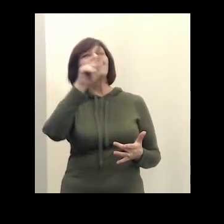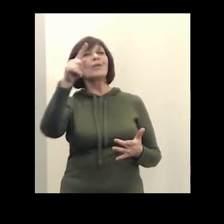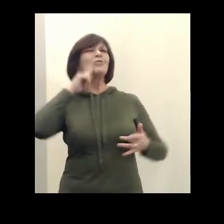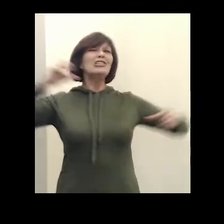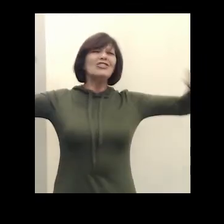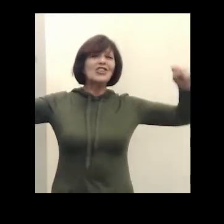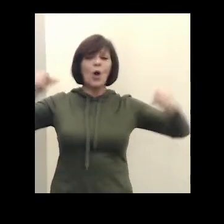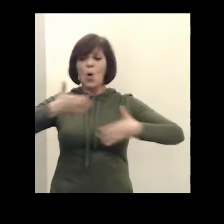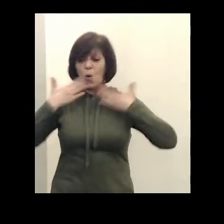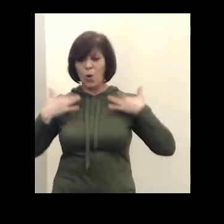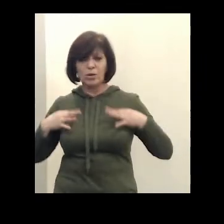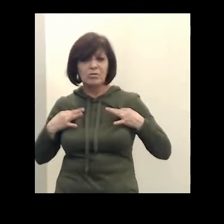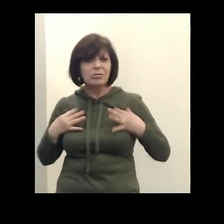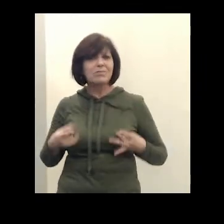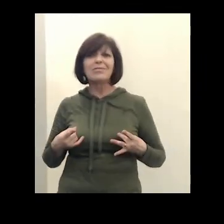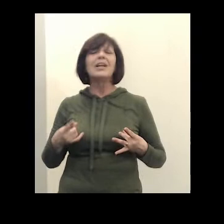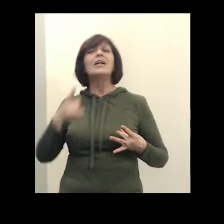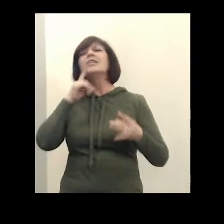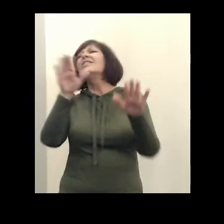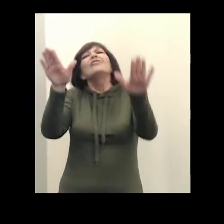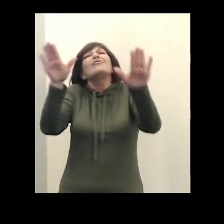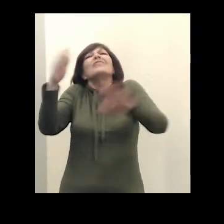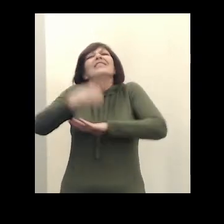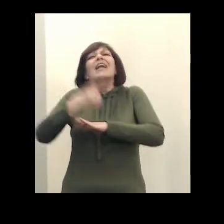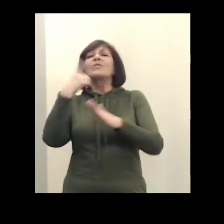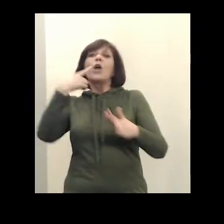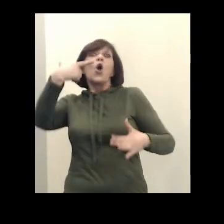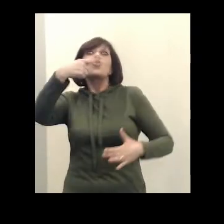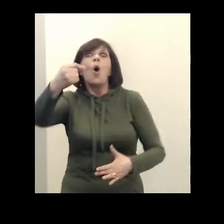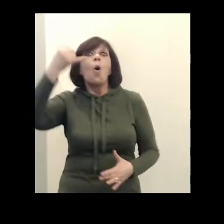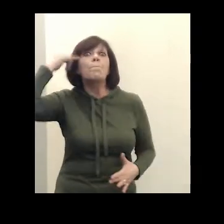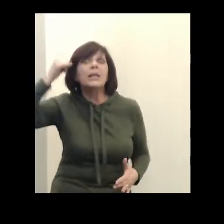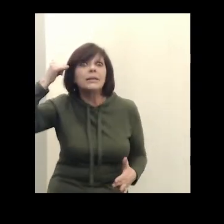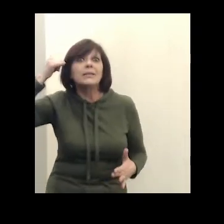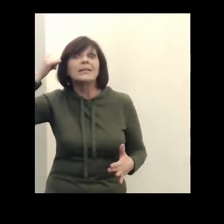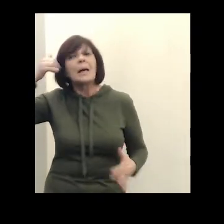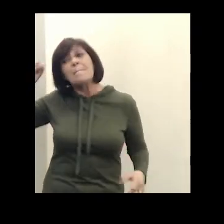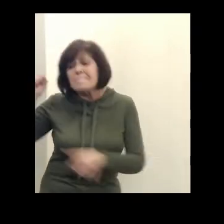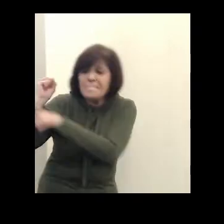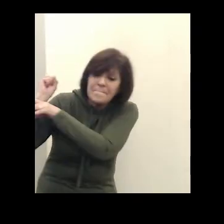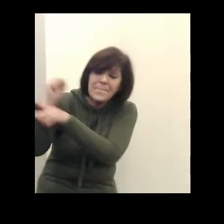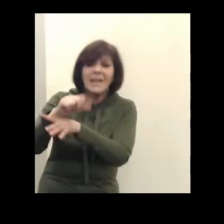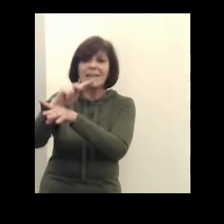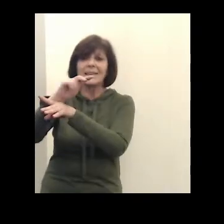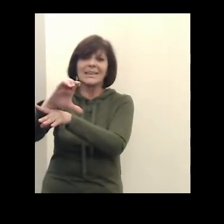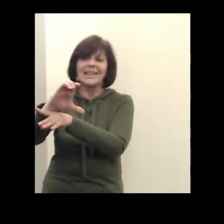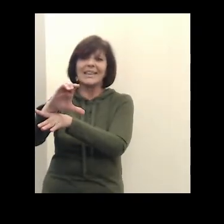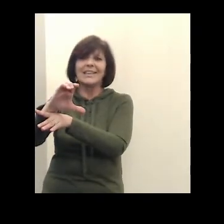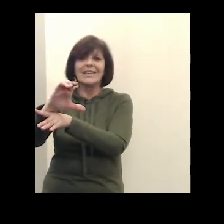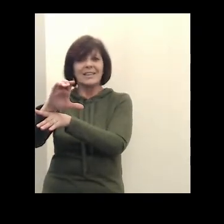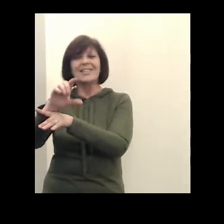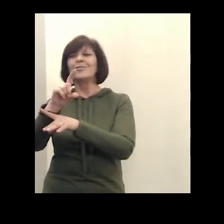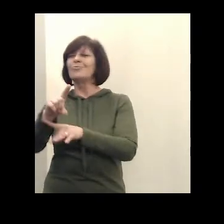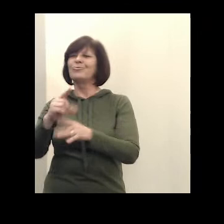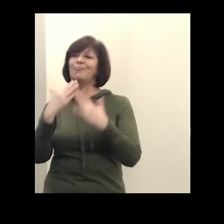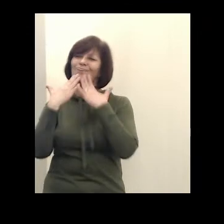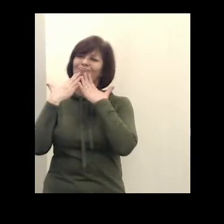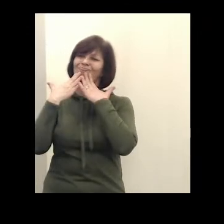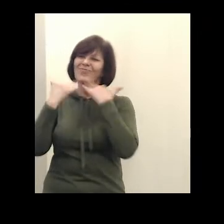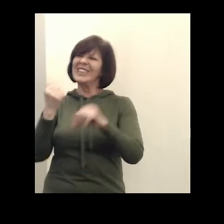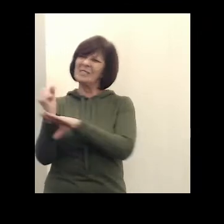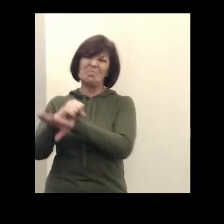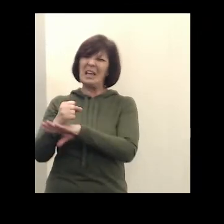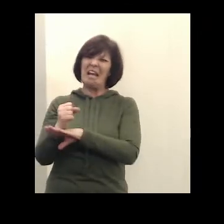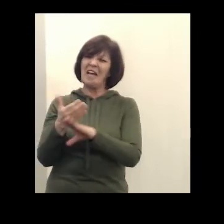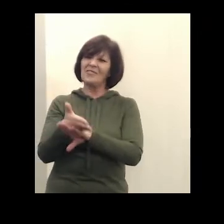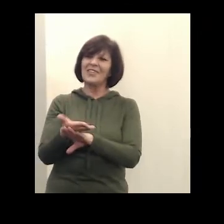was a wonderful occasion. So I just want to say, go Bills, beat the Chiefs, and redemption will be sweet after what happened last year. So